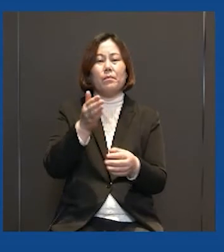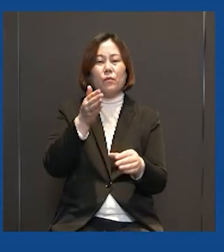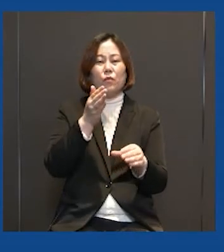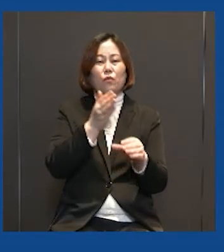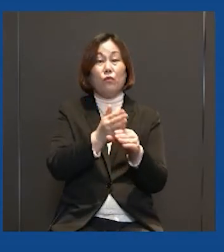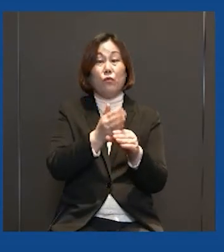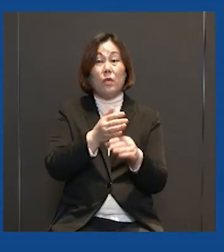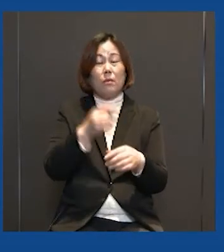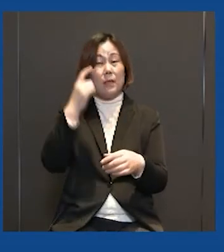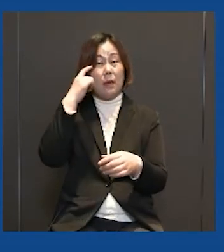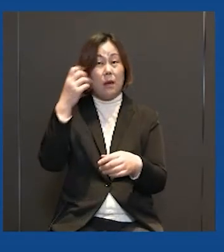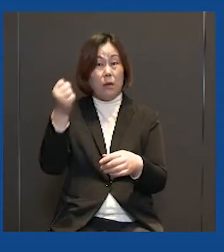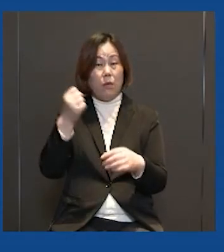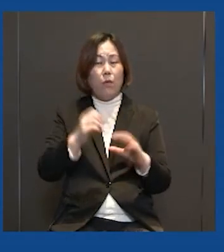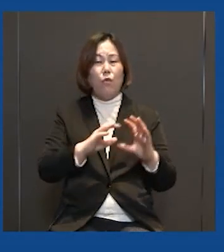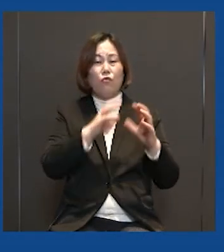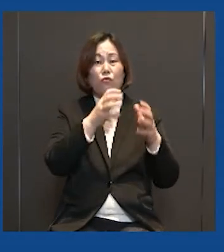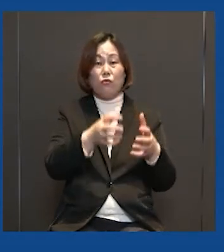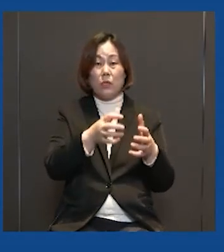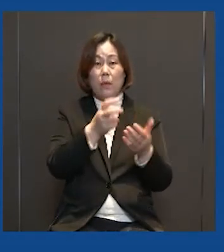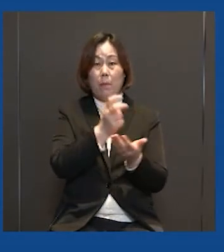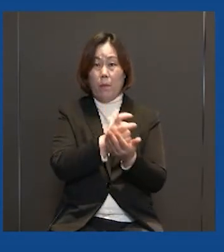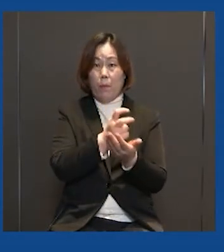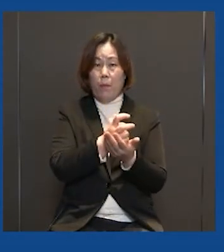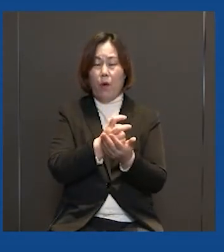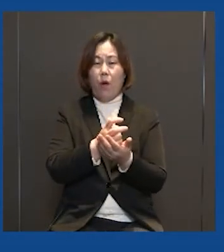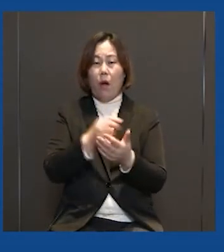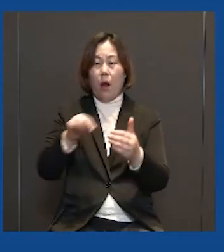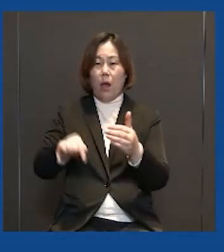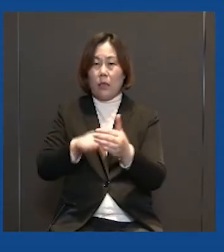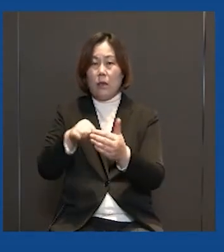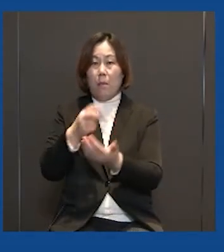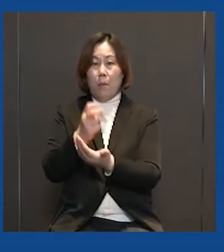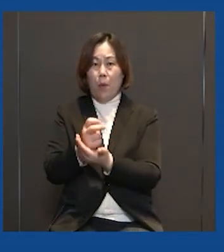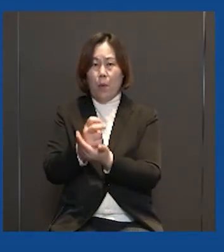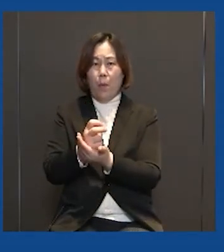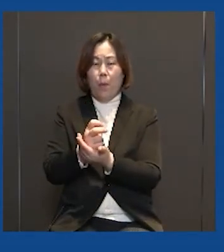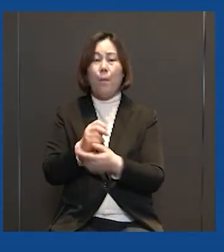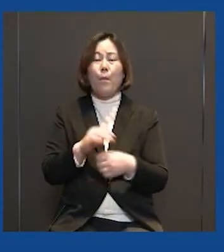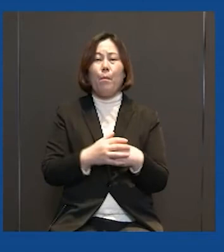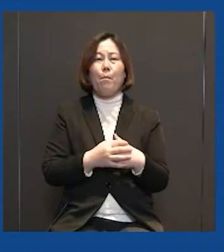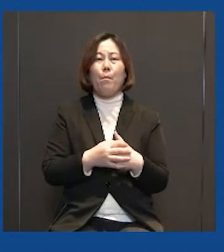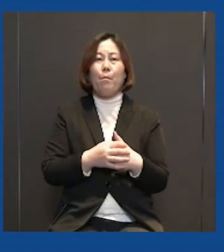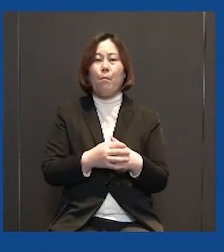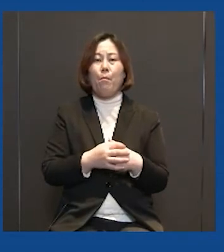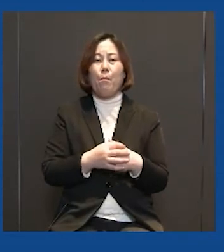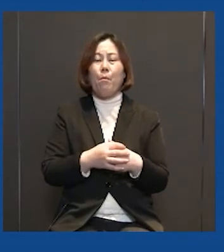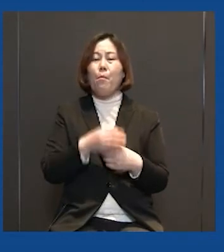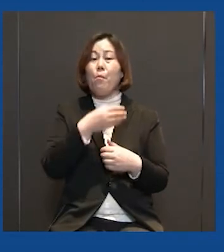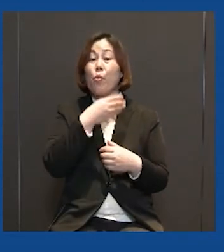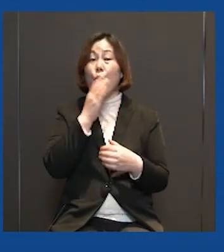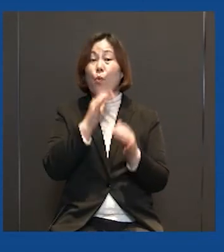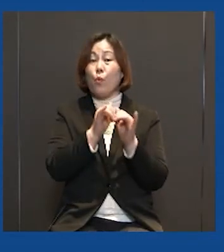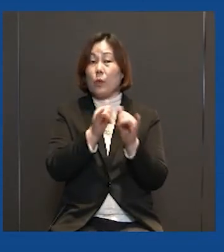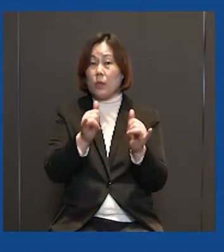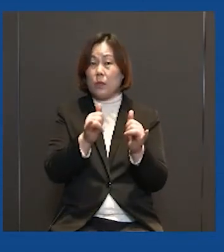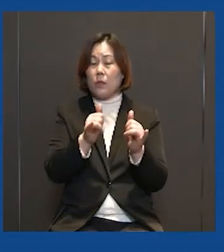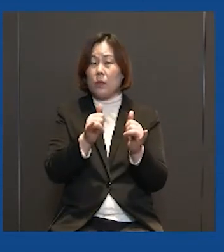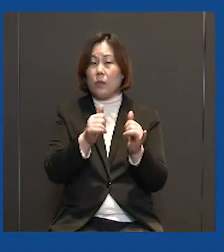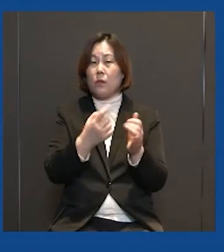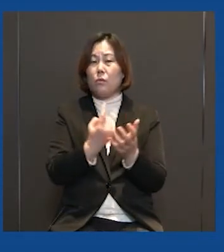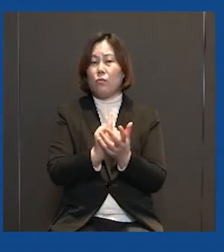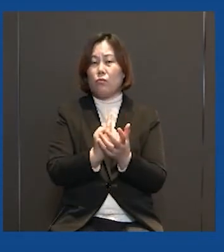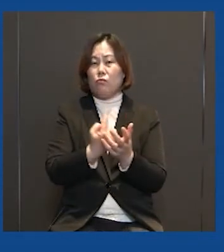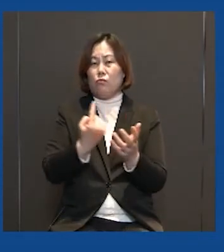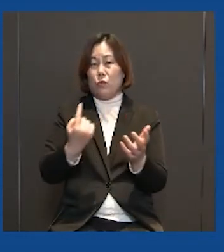highlight mainly the vulnerabilities of older people, or the needs for support of older people. But why don't we see the other